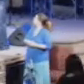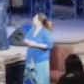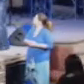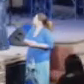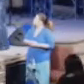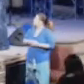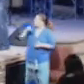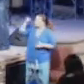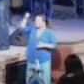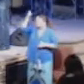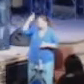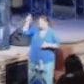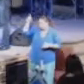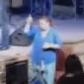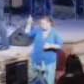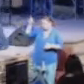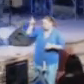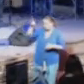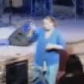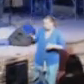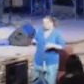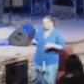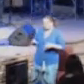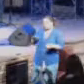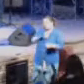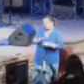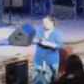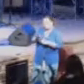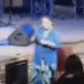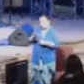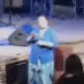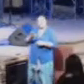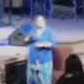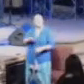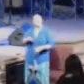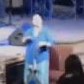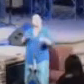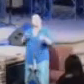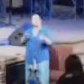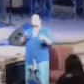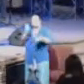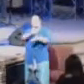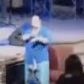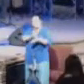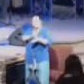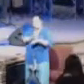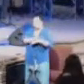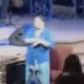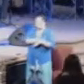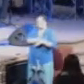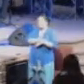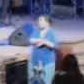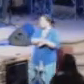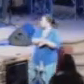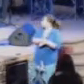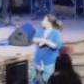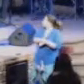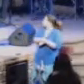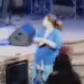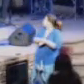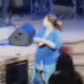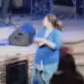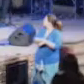whose train fills the temple. Amen. How many knows whenever you're talking about the train of a king, you're talking about all of those things that that king